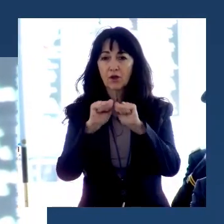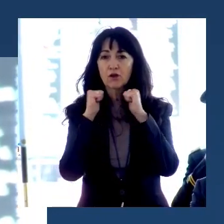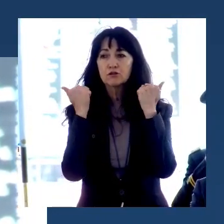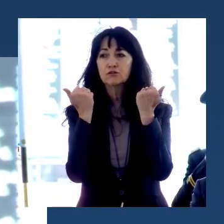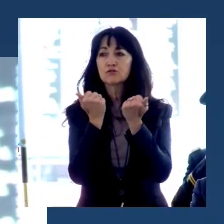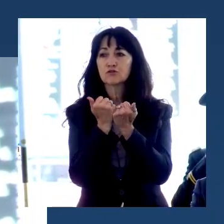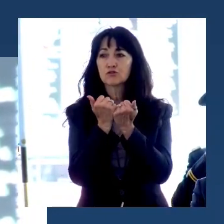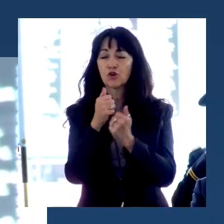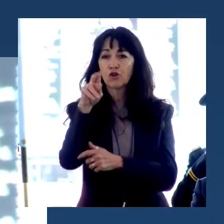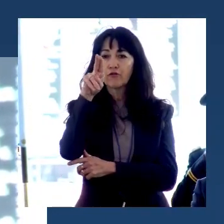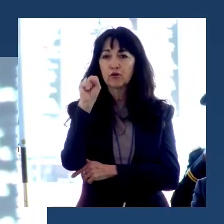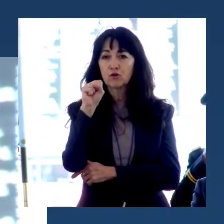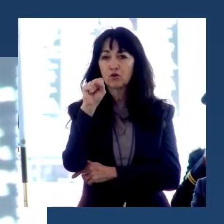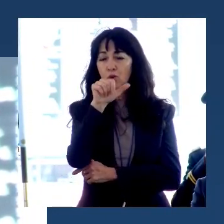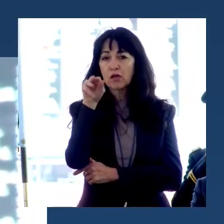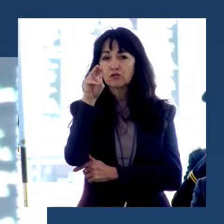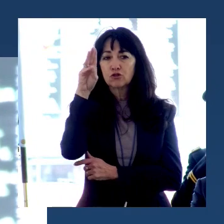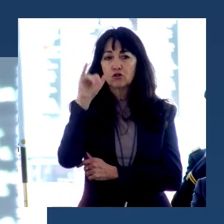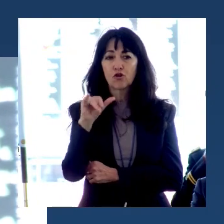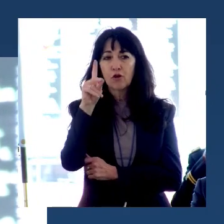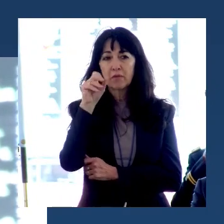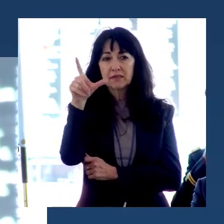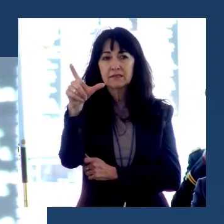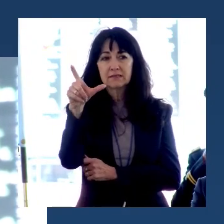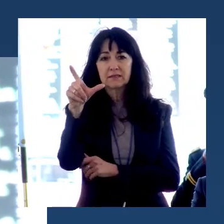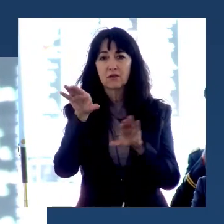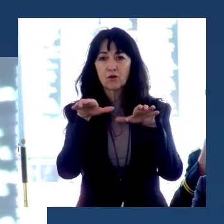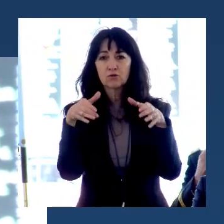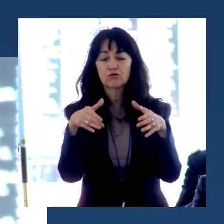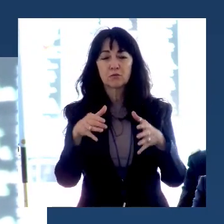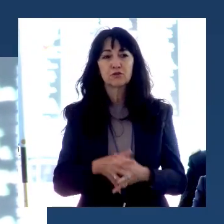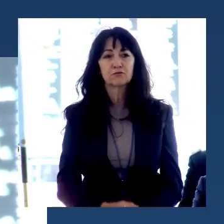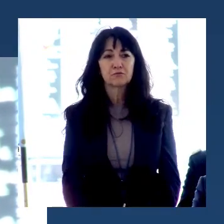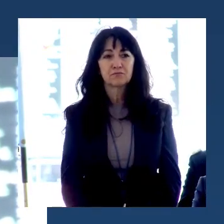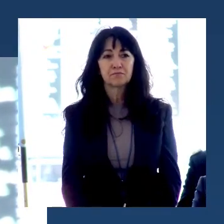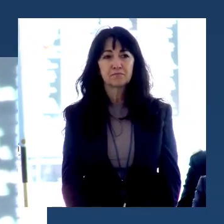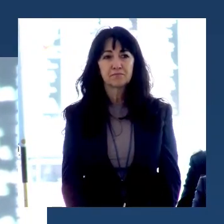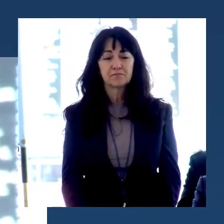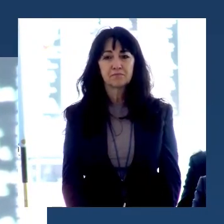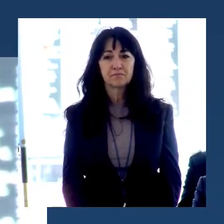Association of the U.S. Army, Delaware Chapter,